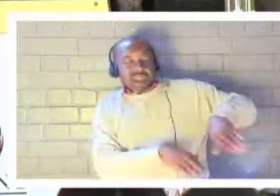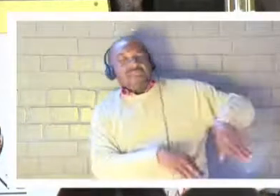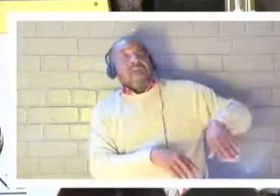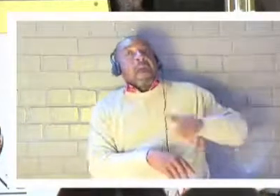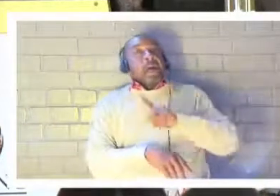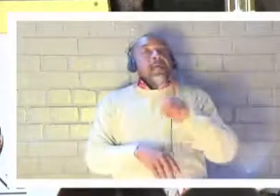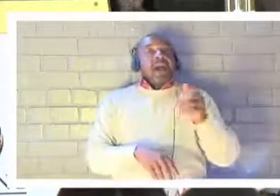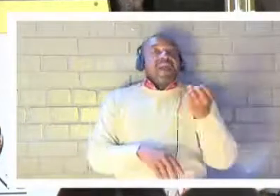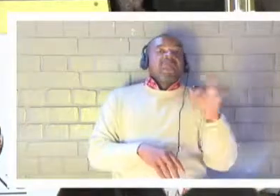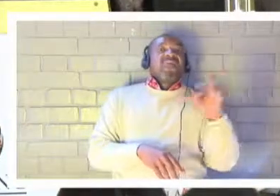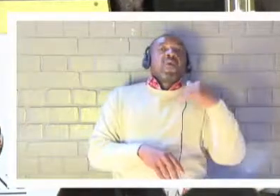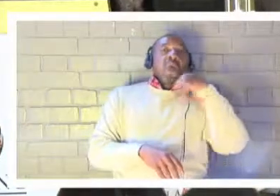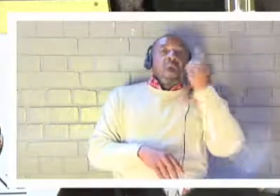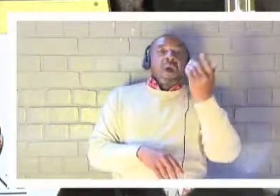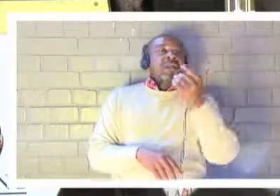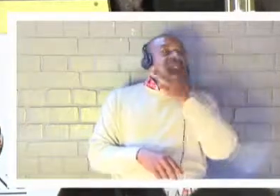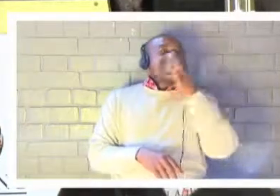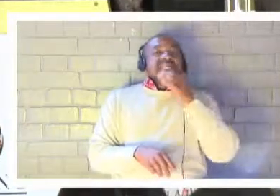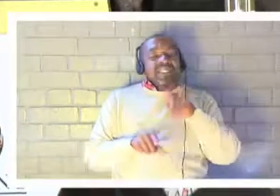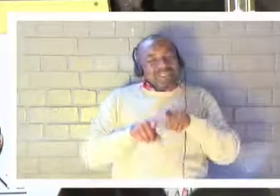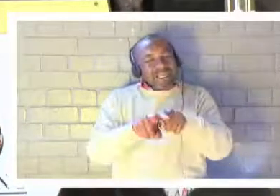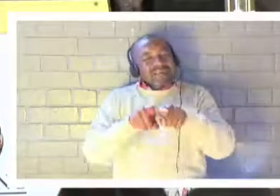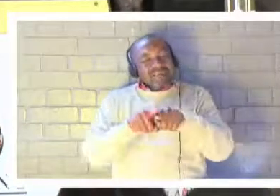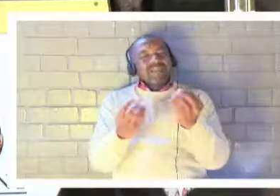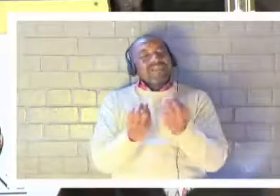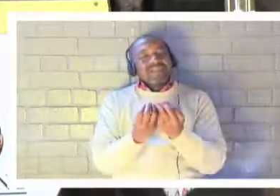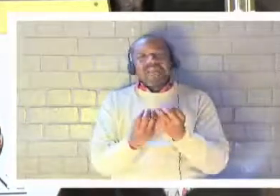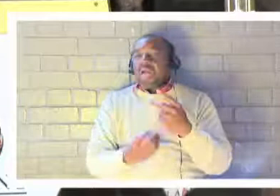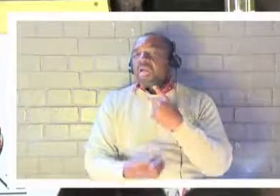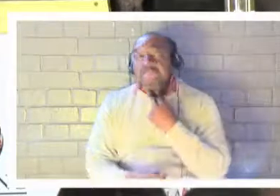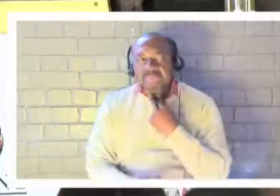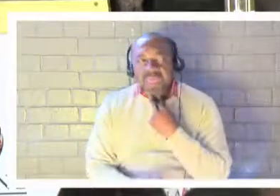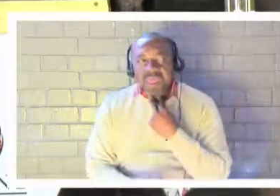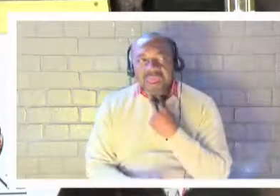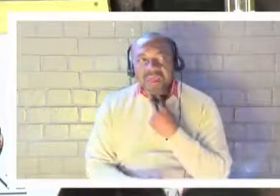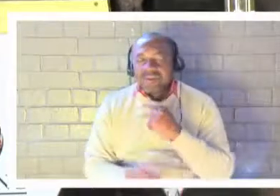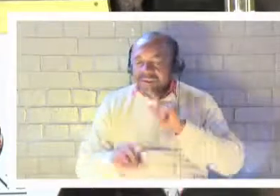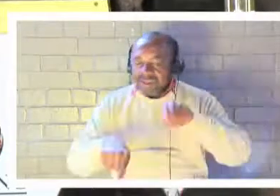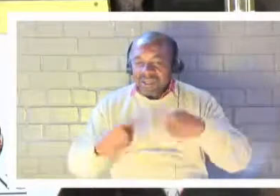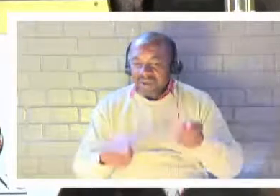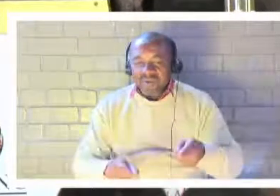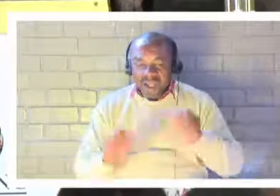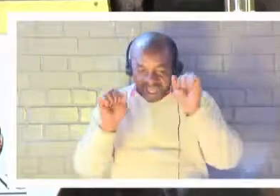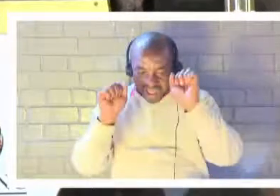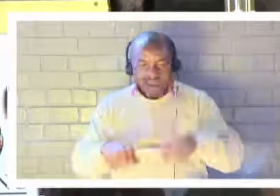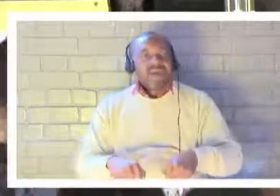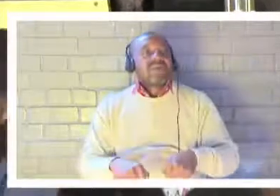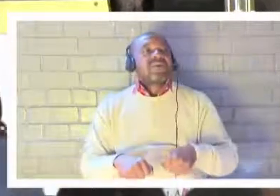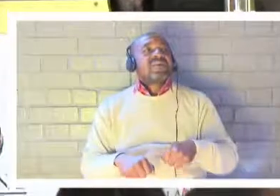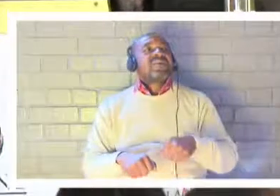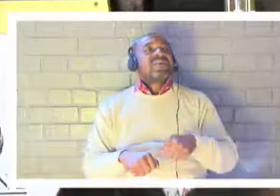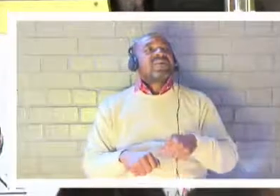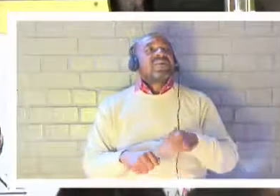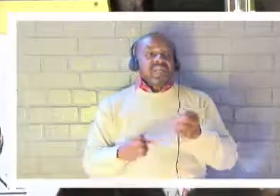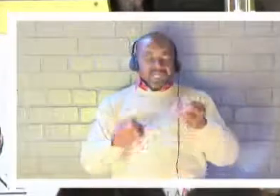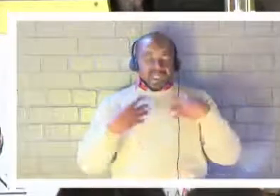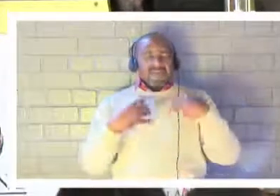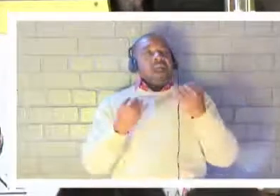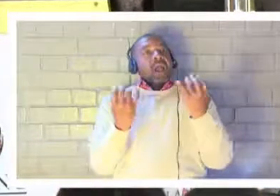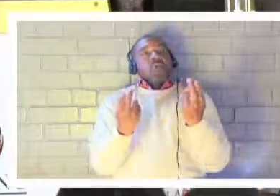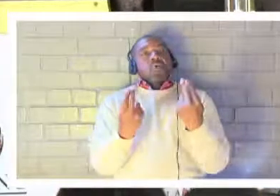if you want to repeat, unfortunately, it's not our intention to open it. Please bring new